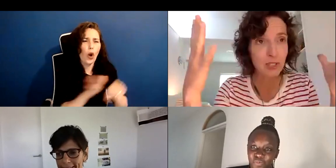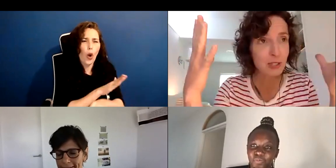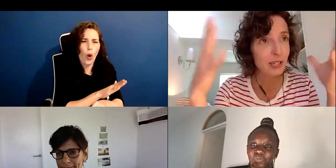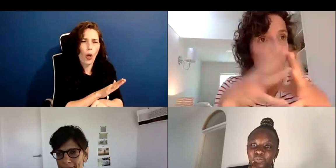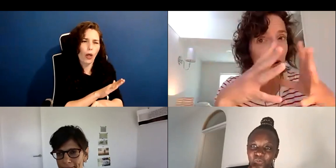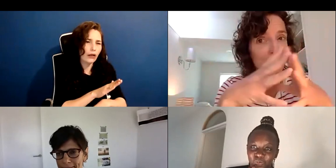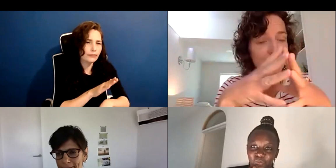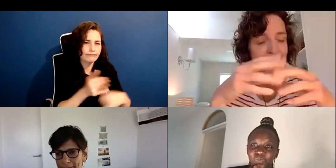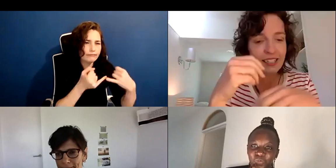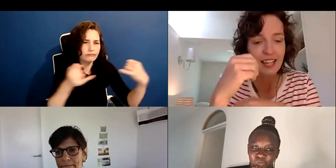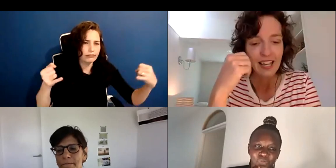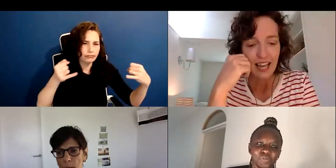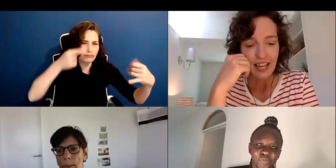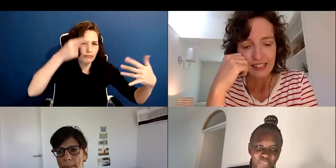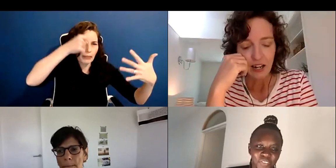how much is it gonna cost?